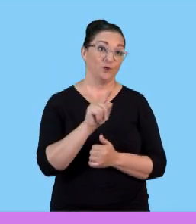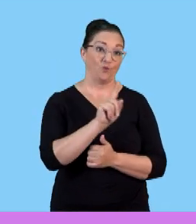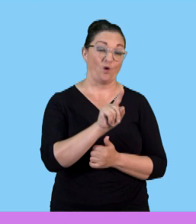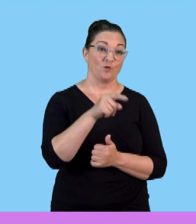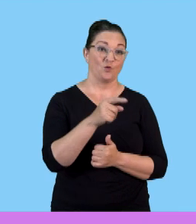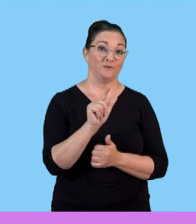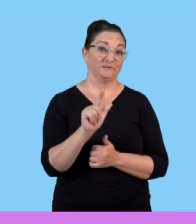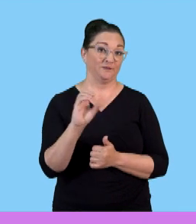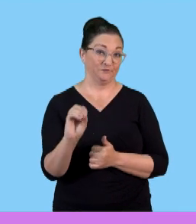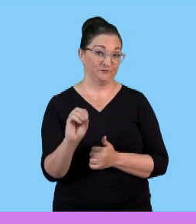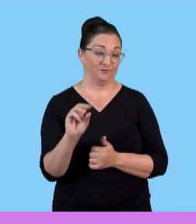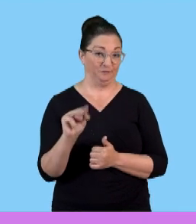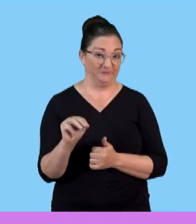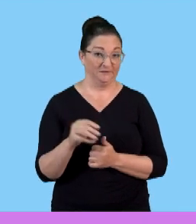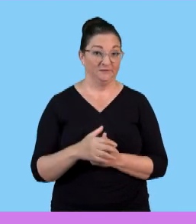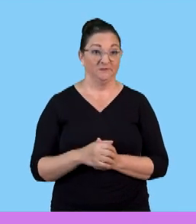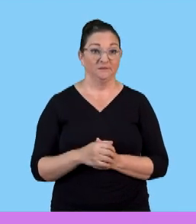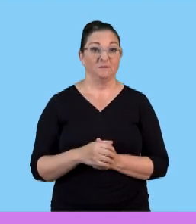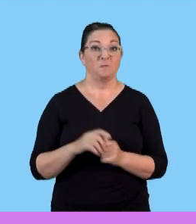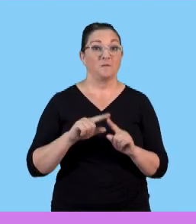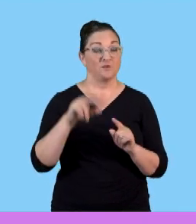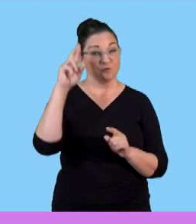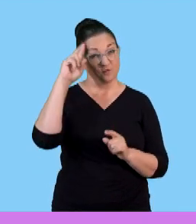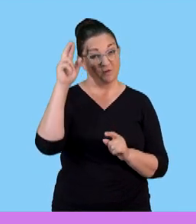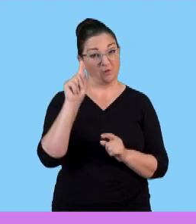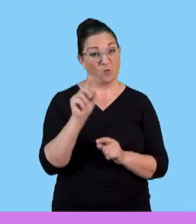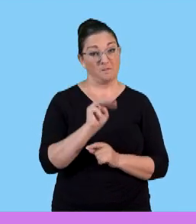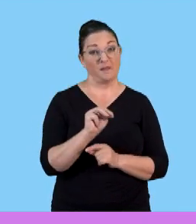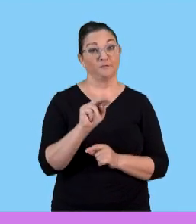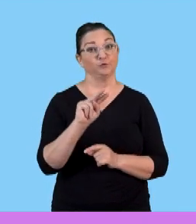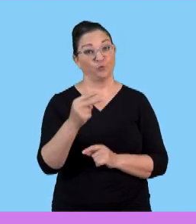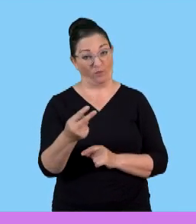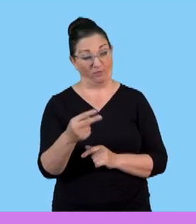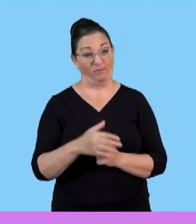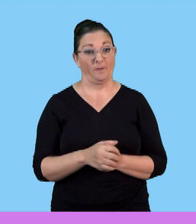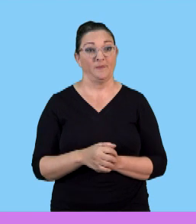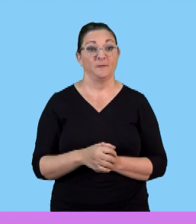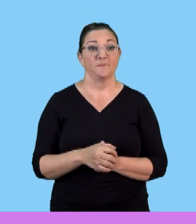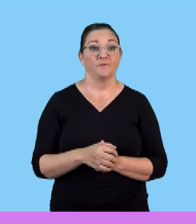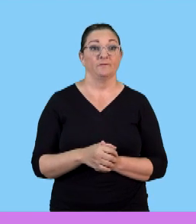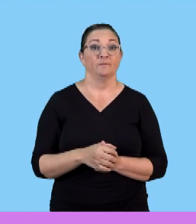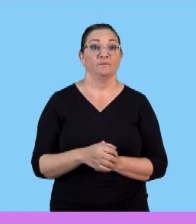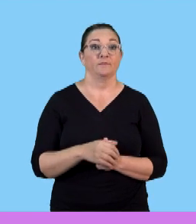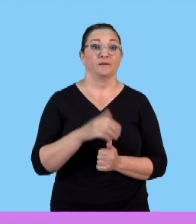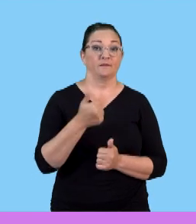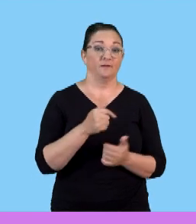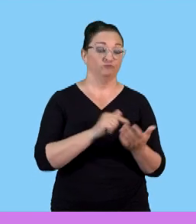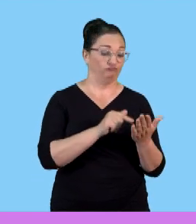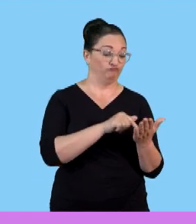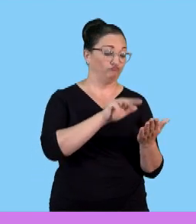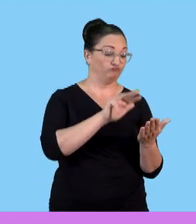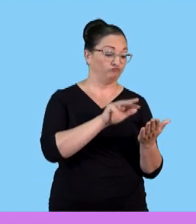is 1.70 meters. And remember to square this value. So let's type this in.